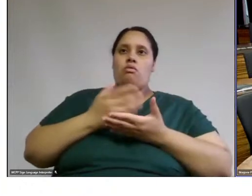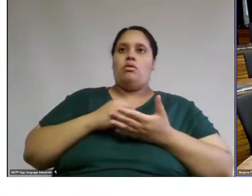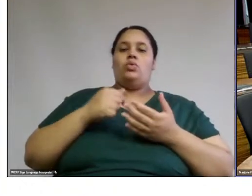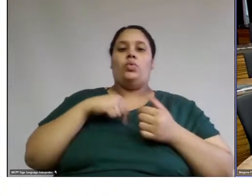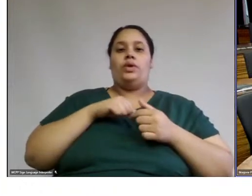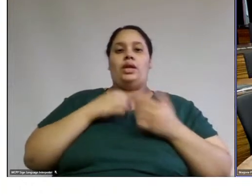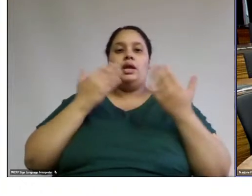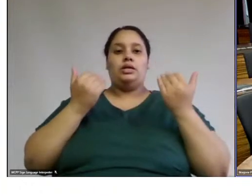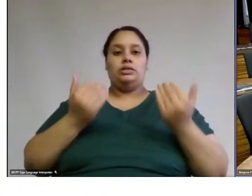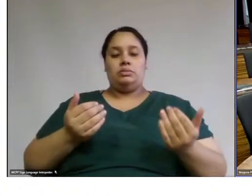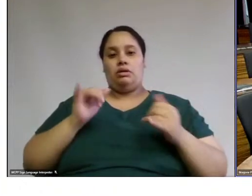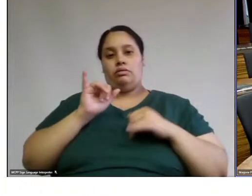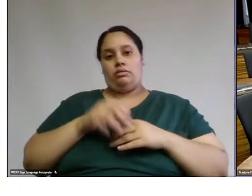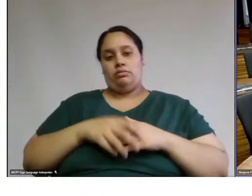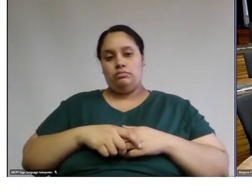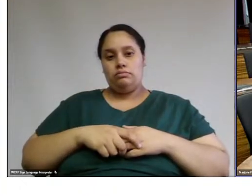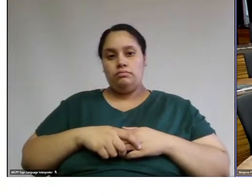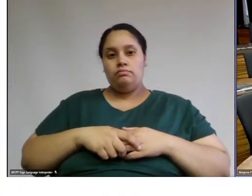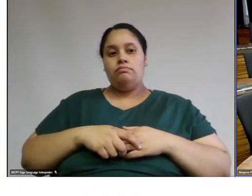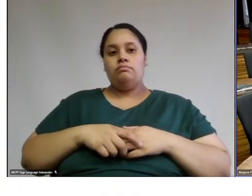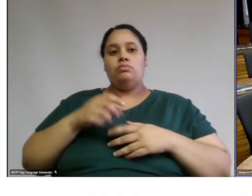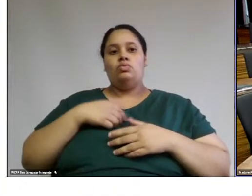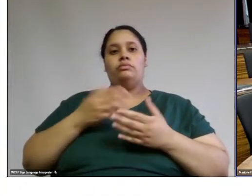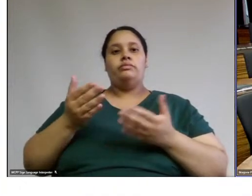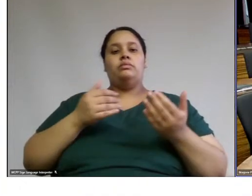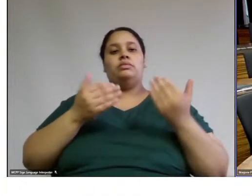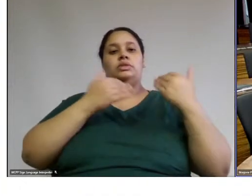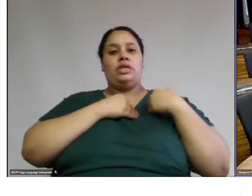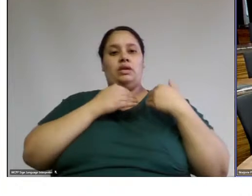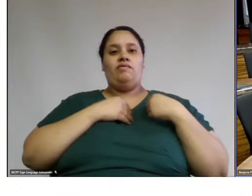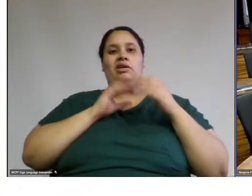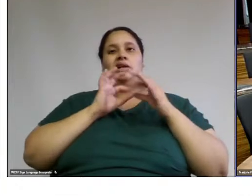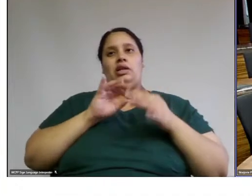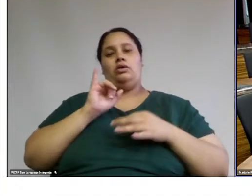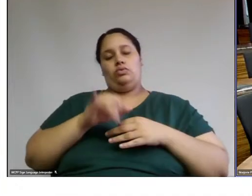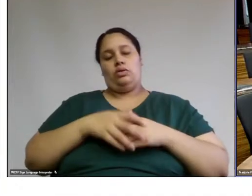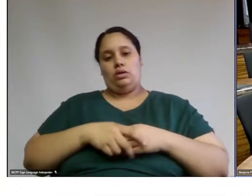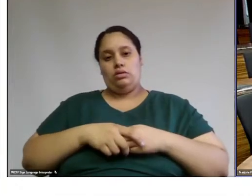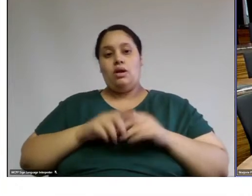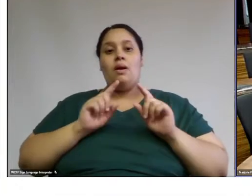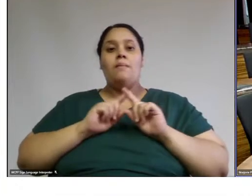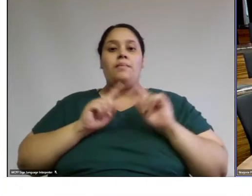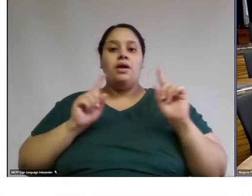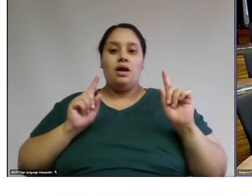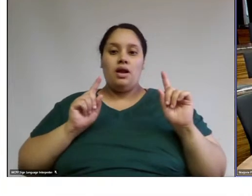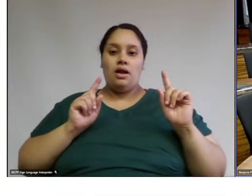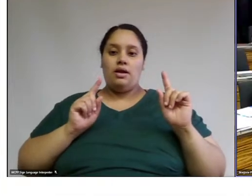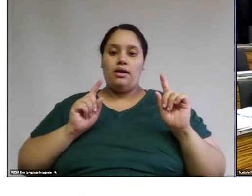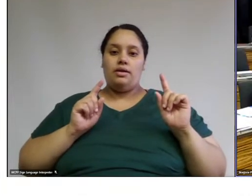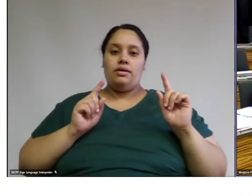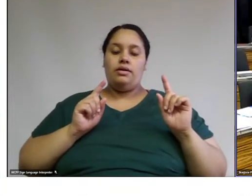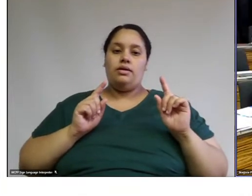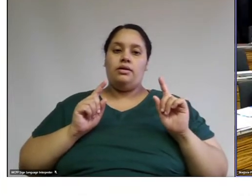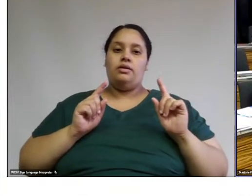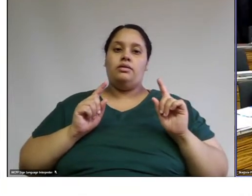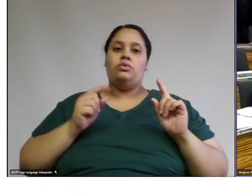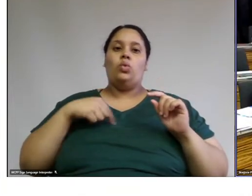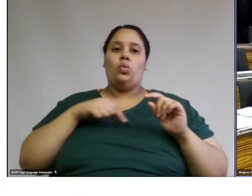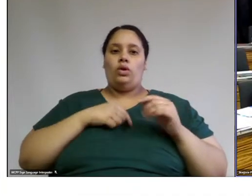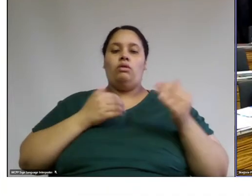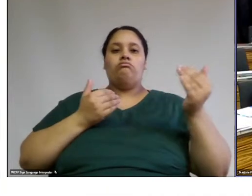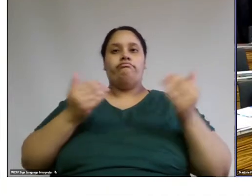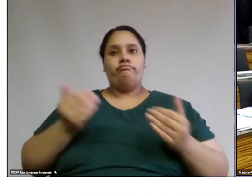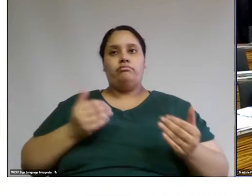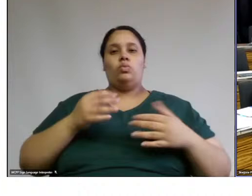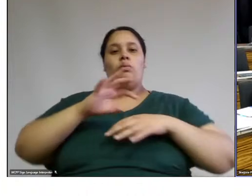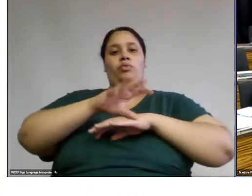we had particular savings in that regard. However, around the unexpenditure, we are engaging with Provincial